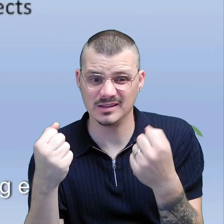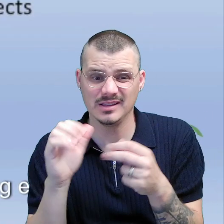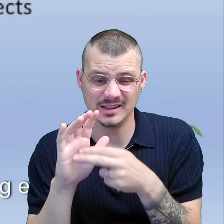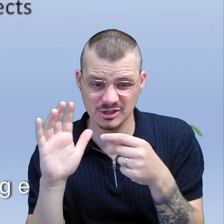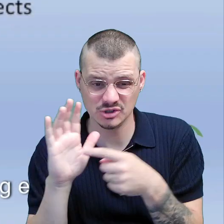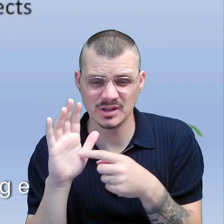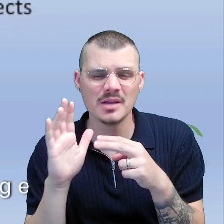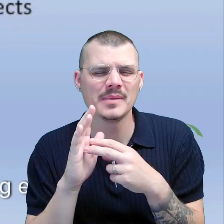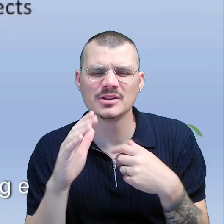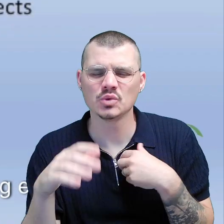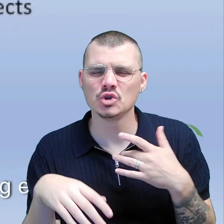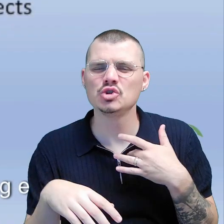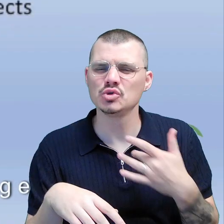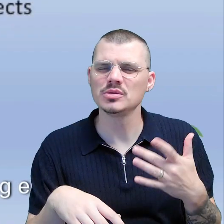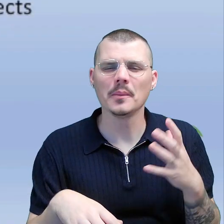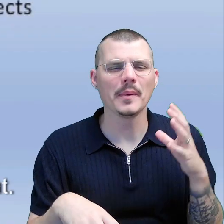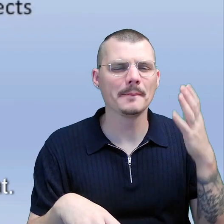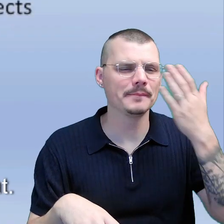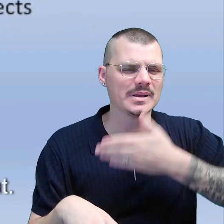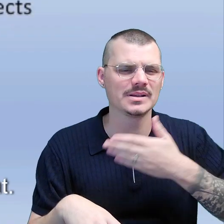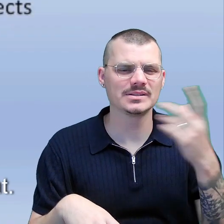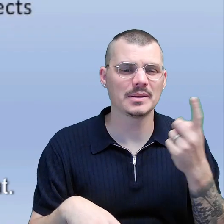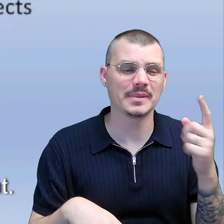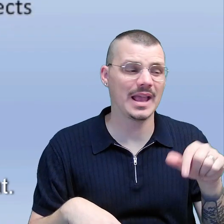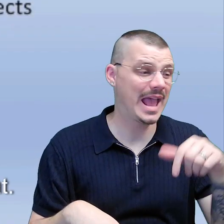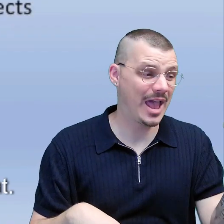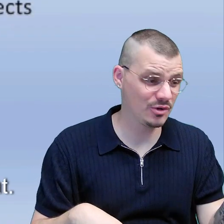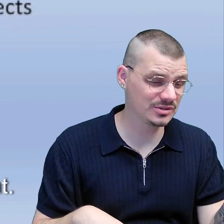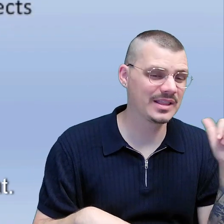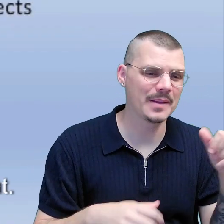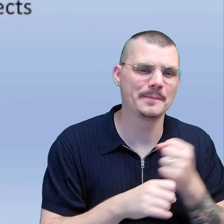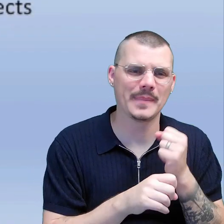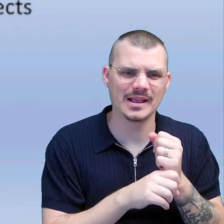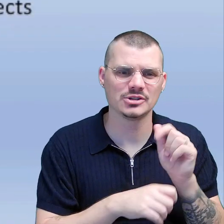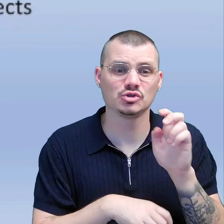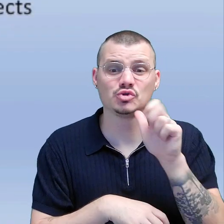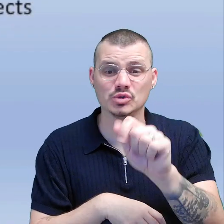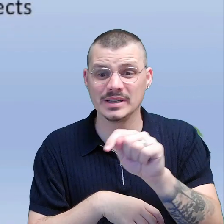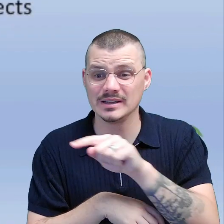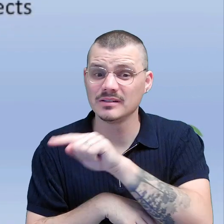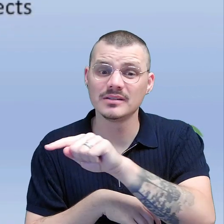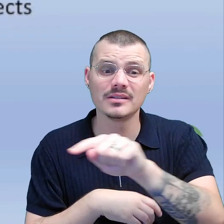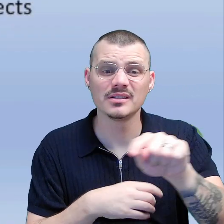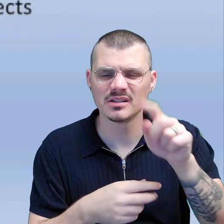usually means we've missed something else that's making everything harder to treat.